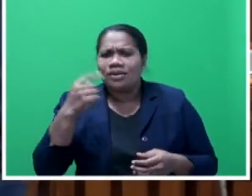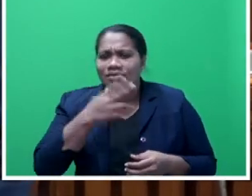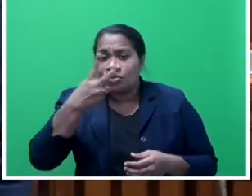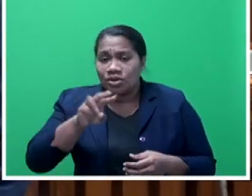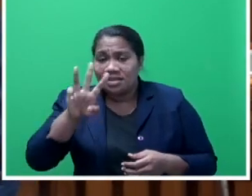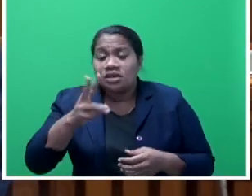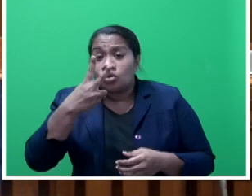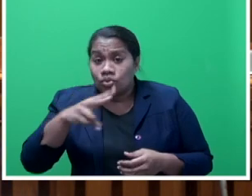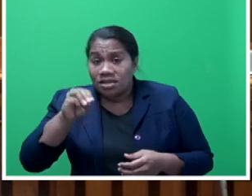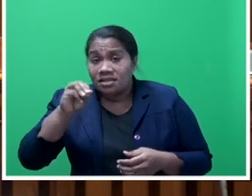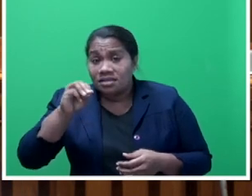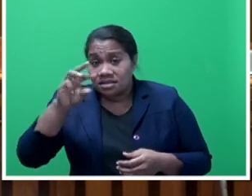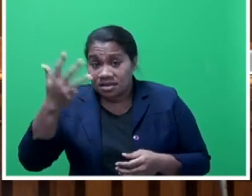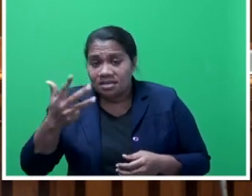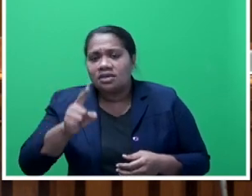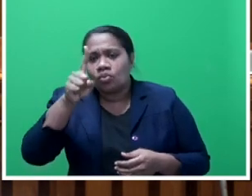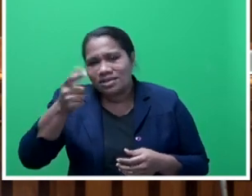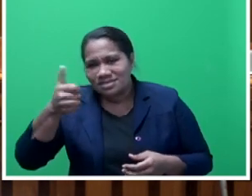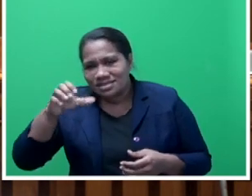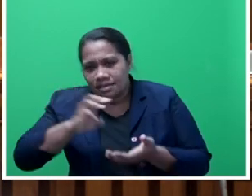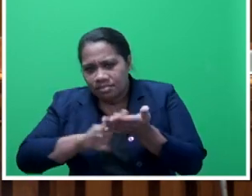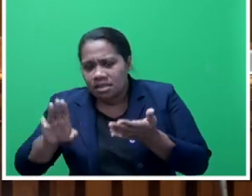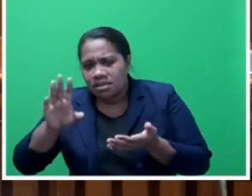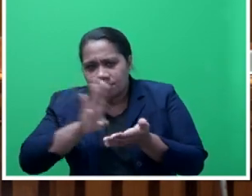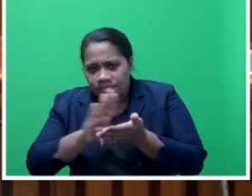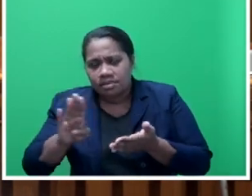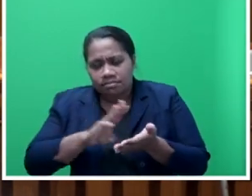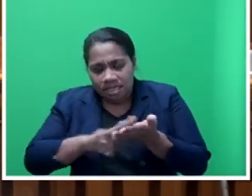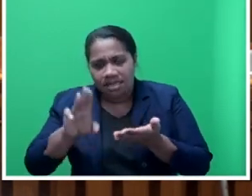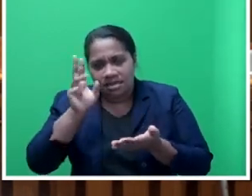2019, $160 million again. Utilization, $138 million.